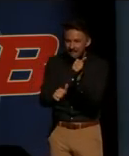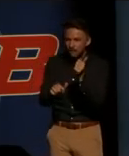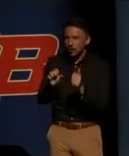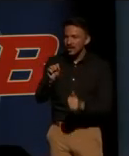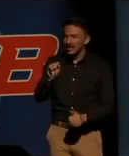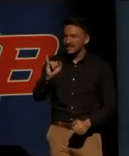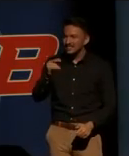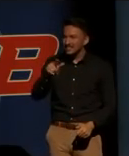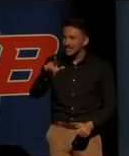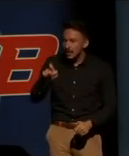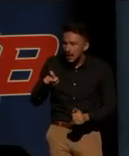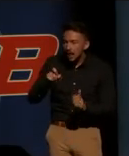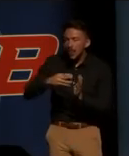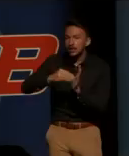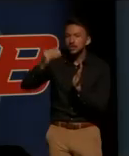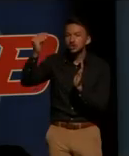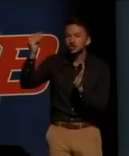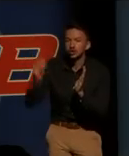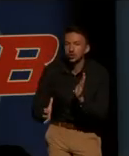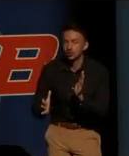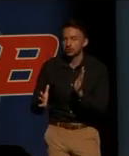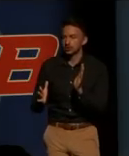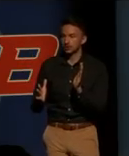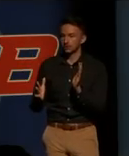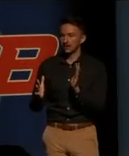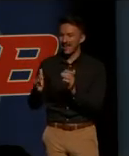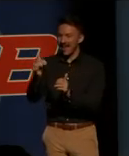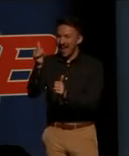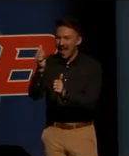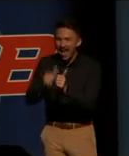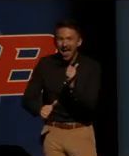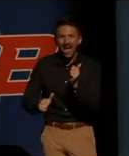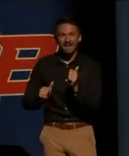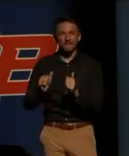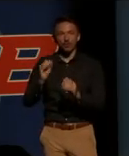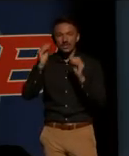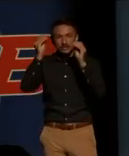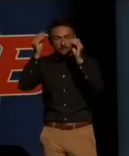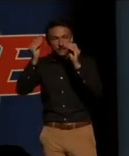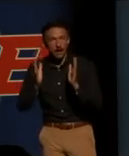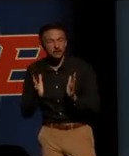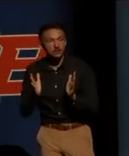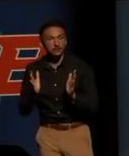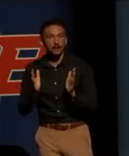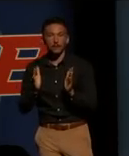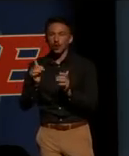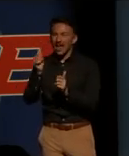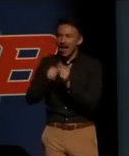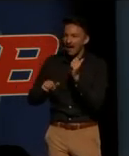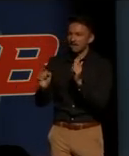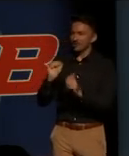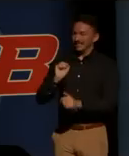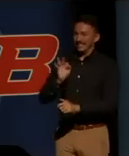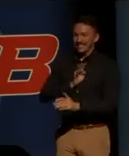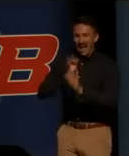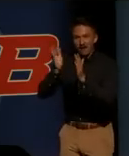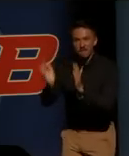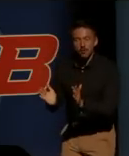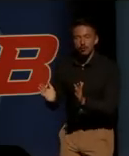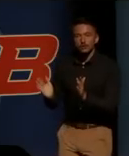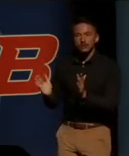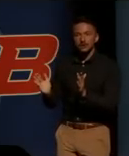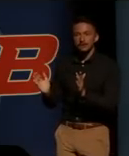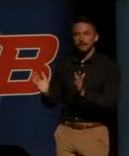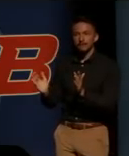student, every single faculty member, every single staff person. And we